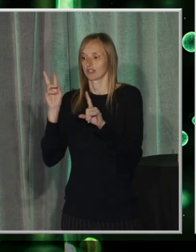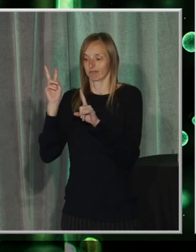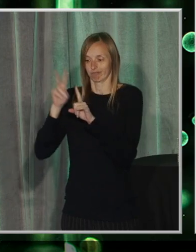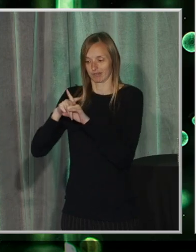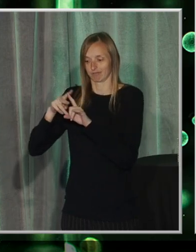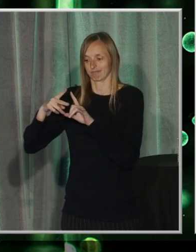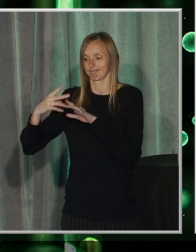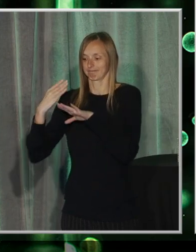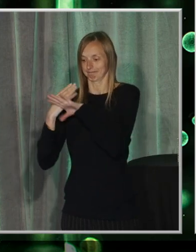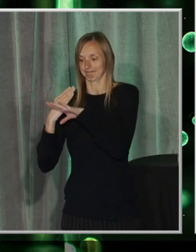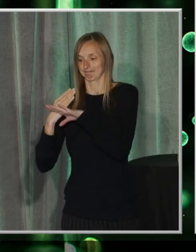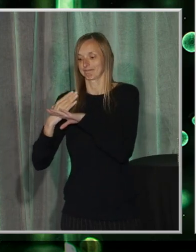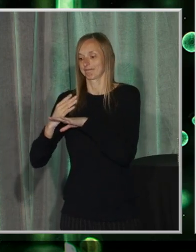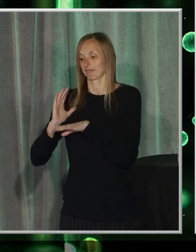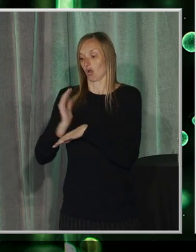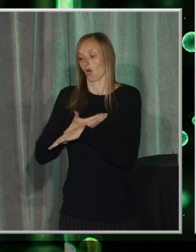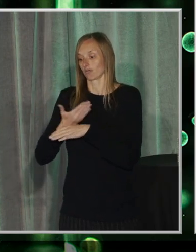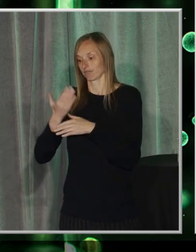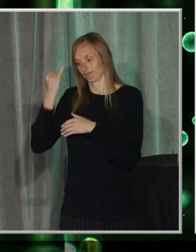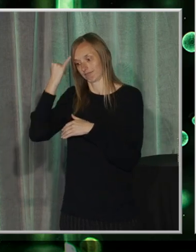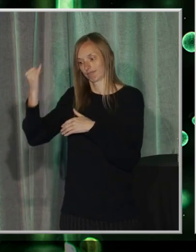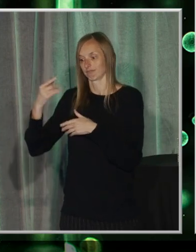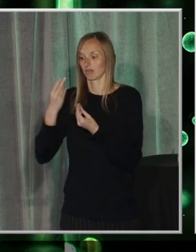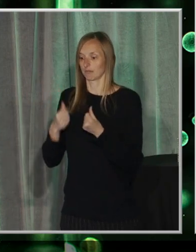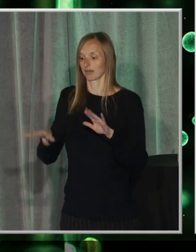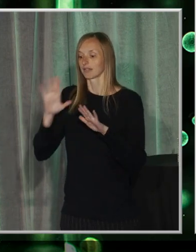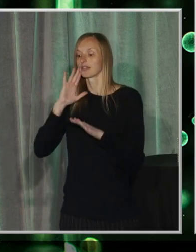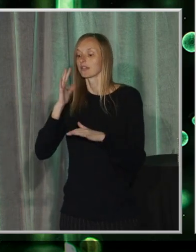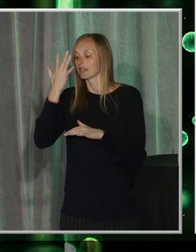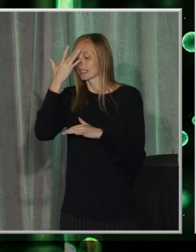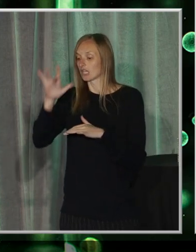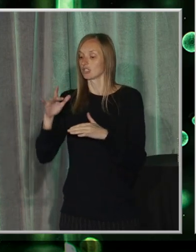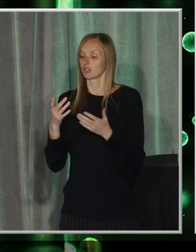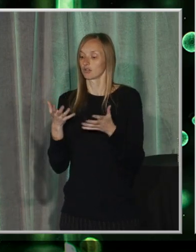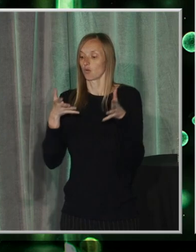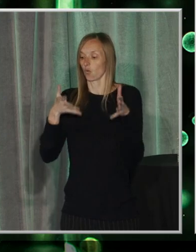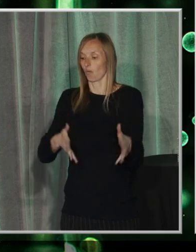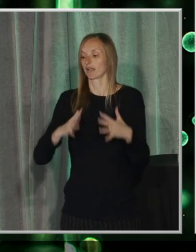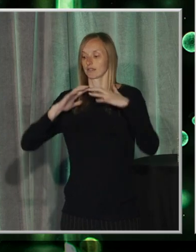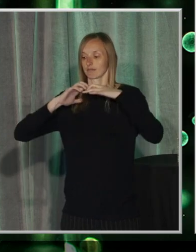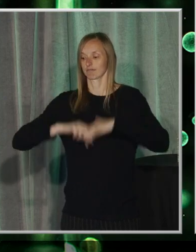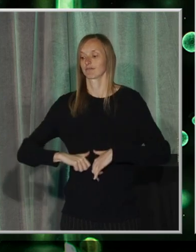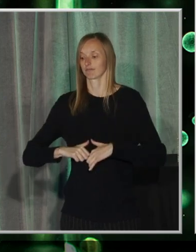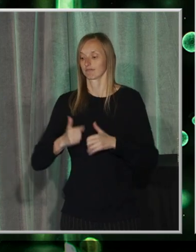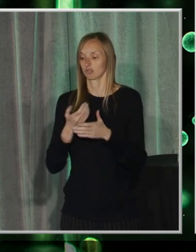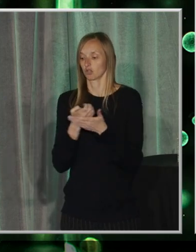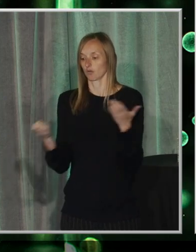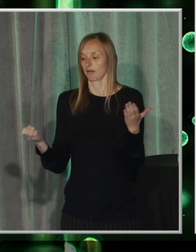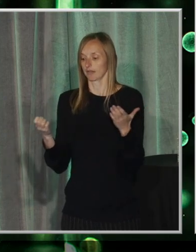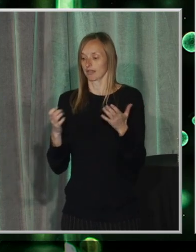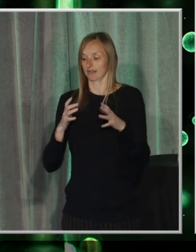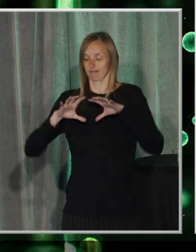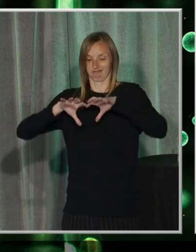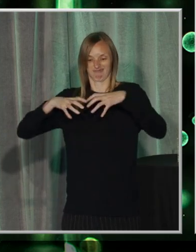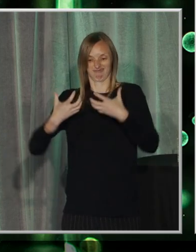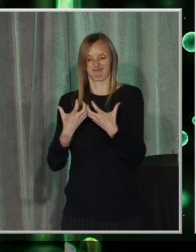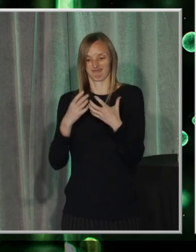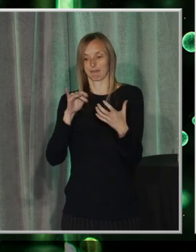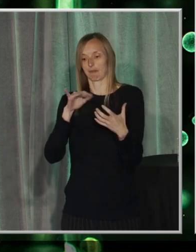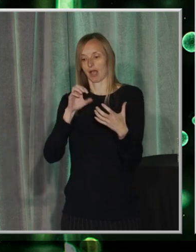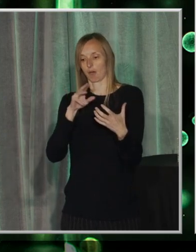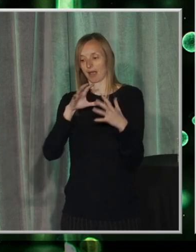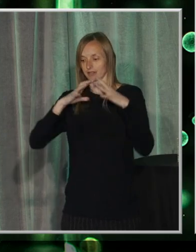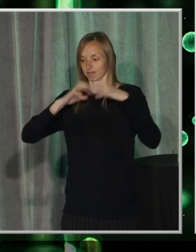decomposition device that breaks down large biomass waste into small molecule carbon sources. With